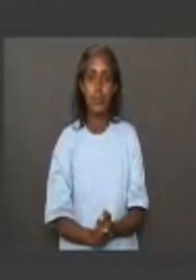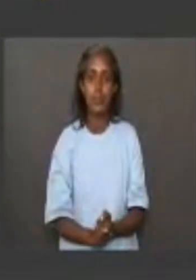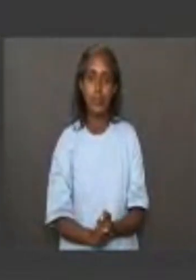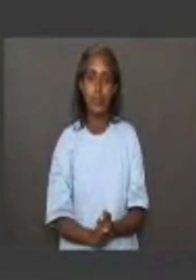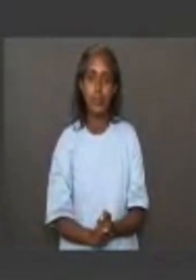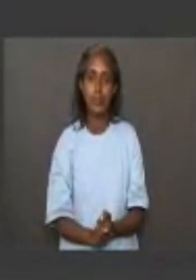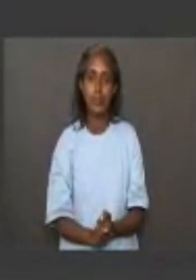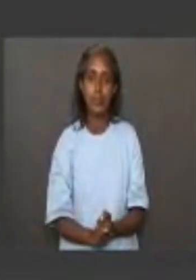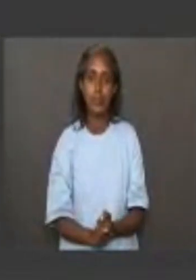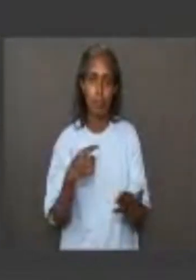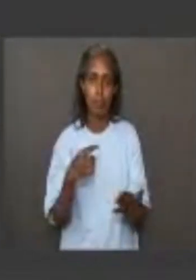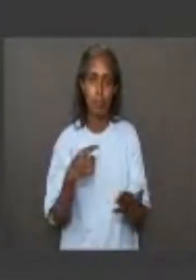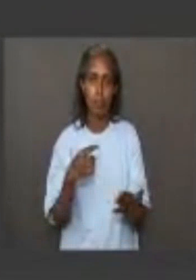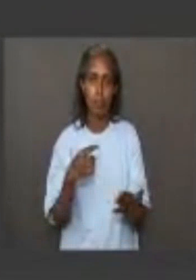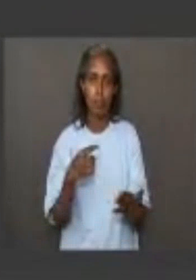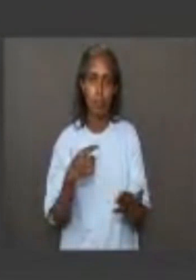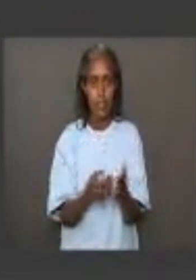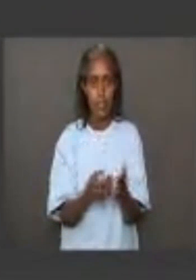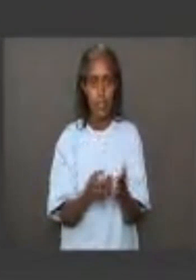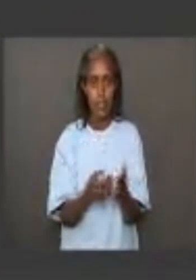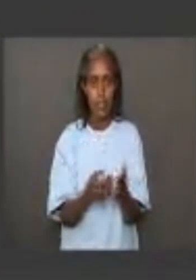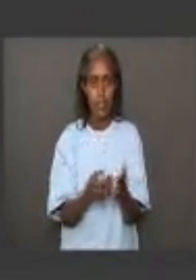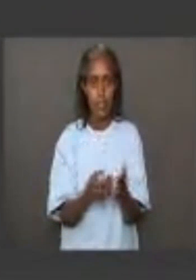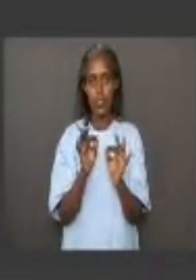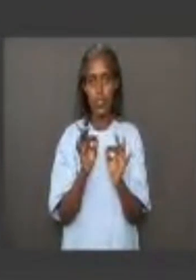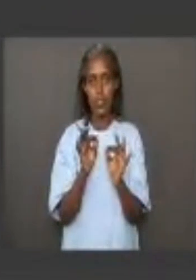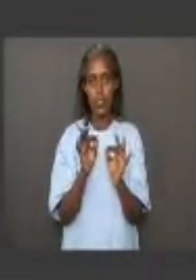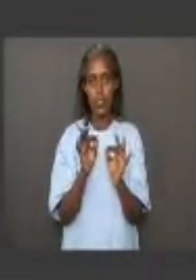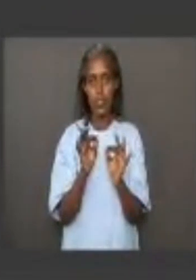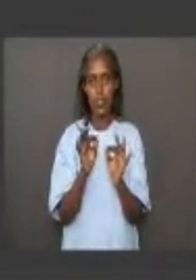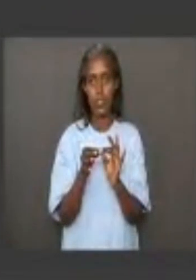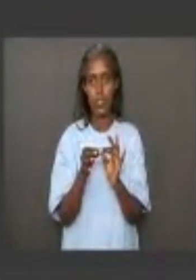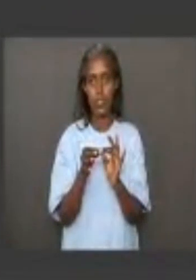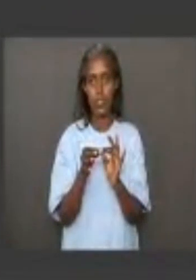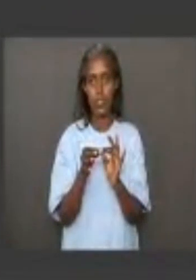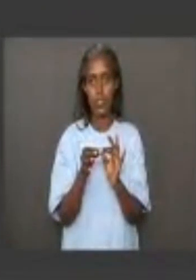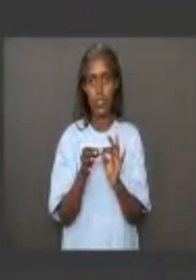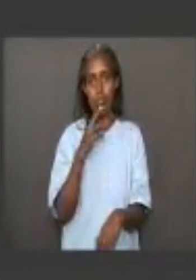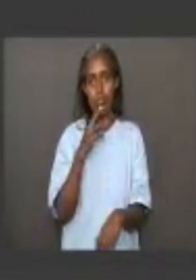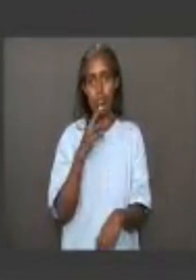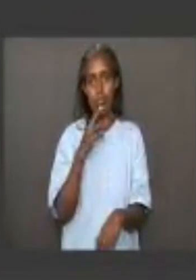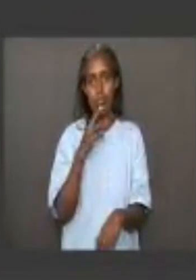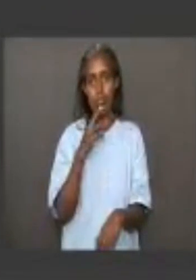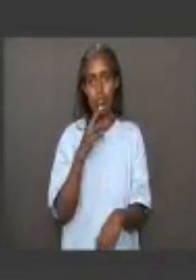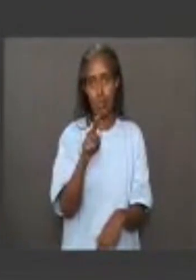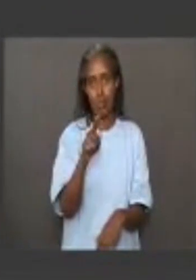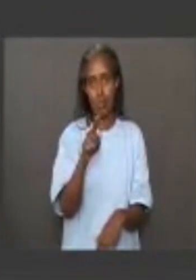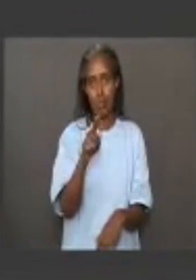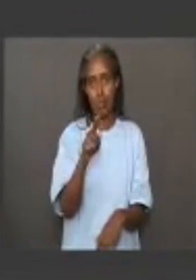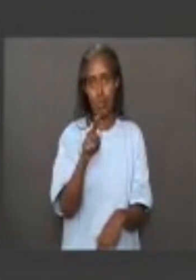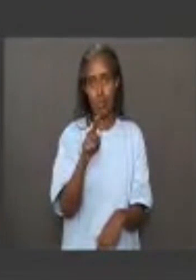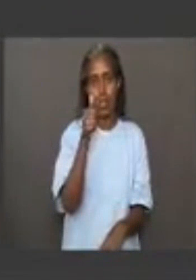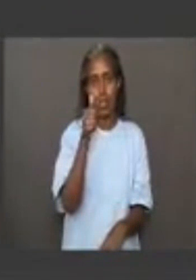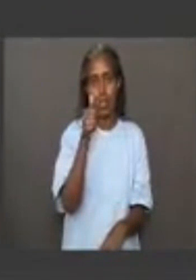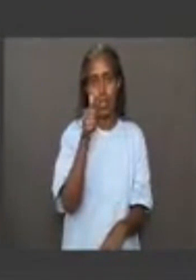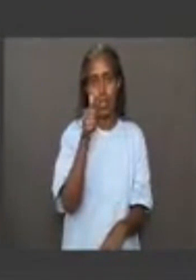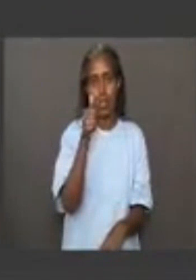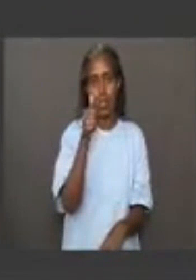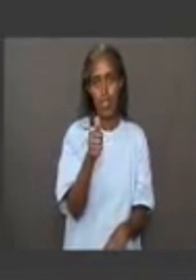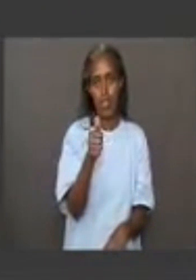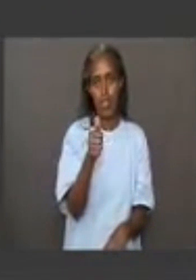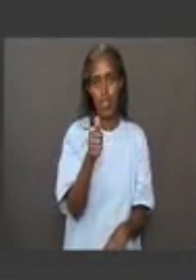This definition holds true when a is